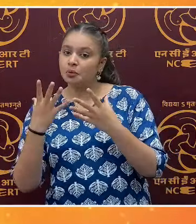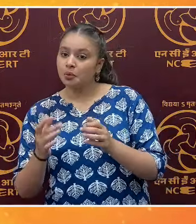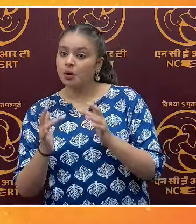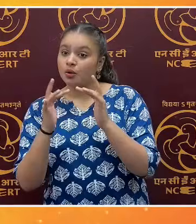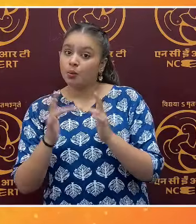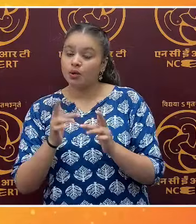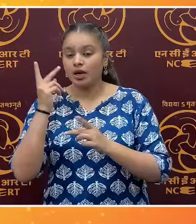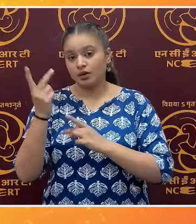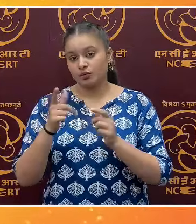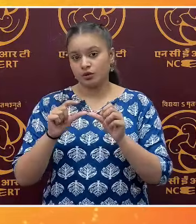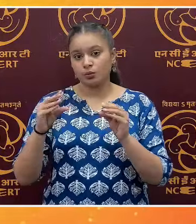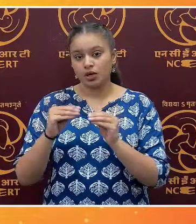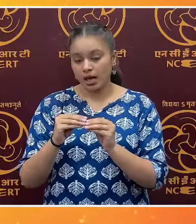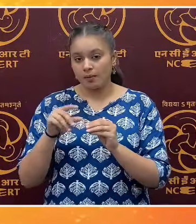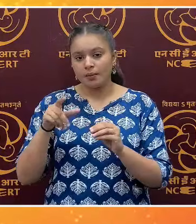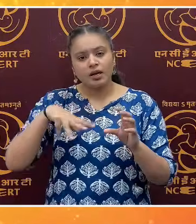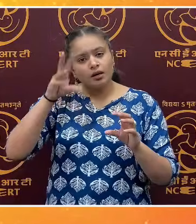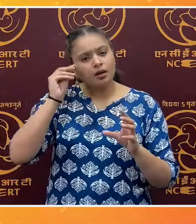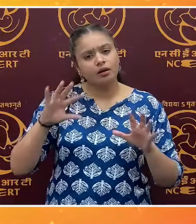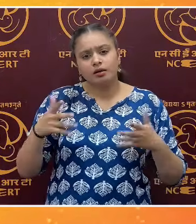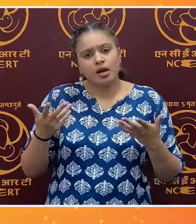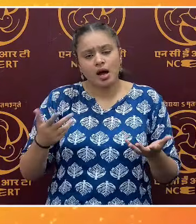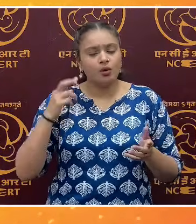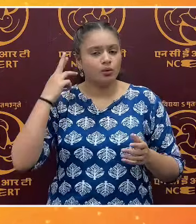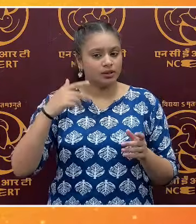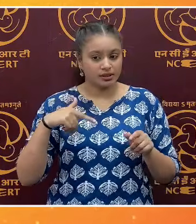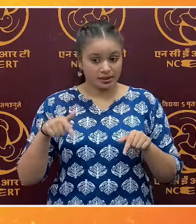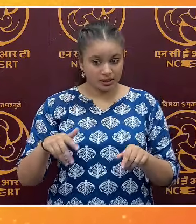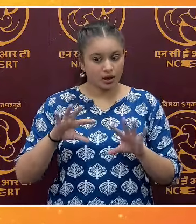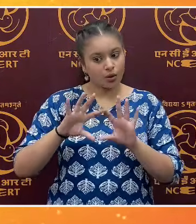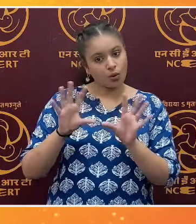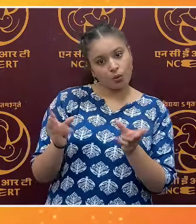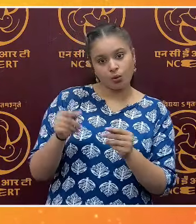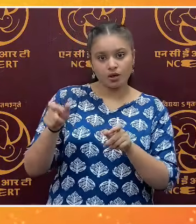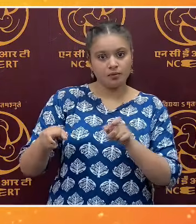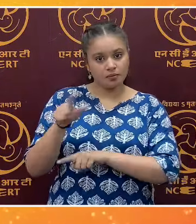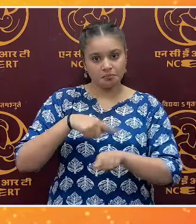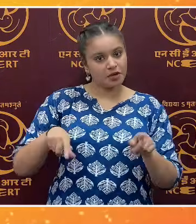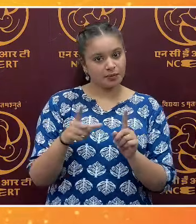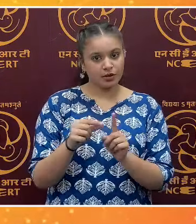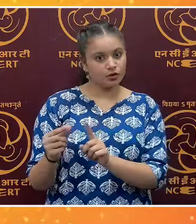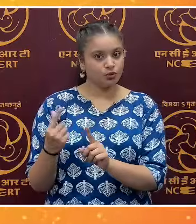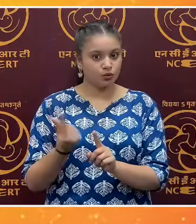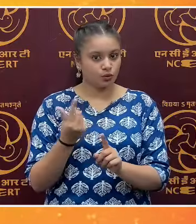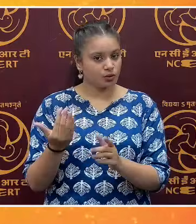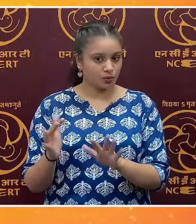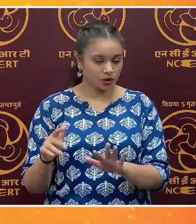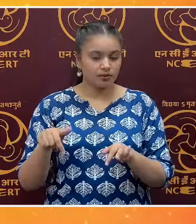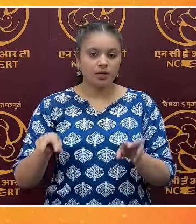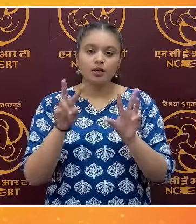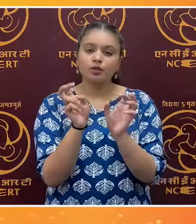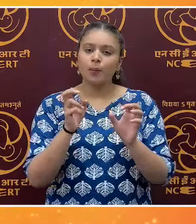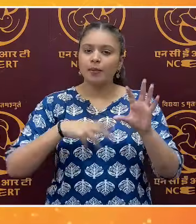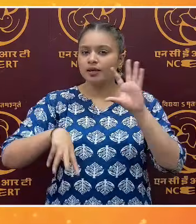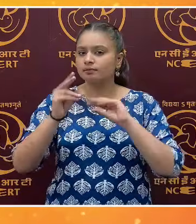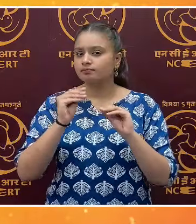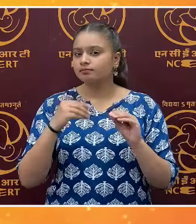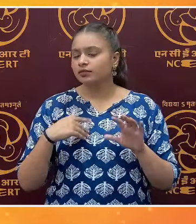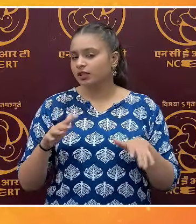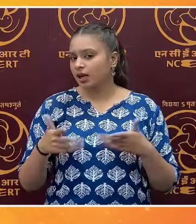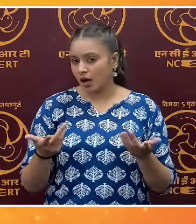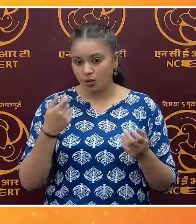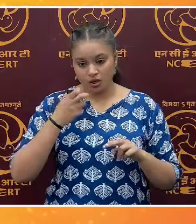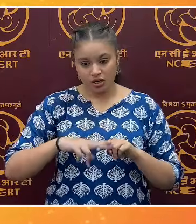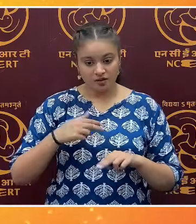you, how can we learn? Because virtual labs are meant for all. So please tell us how this topic can be understood by a learner like me